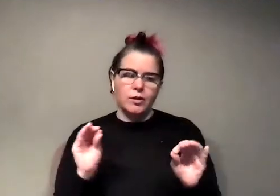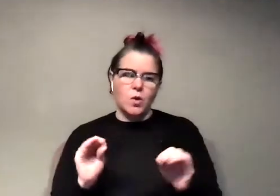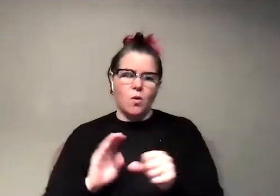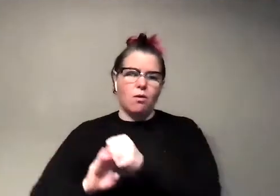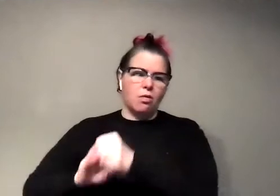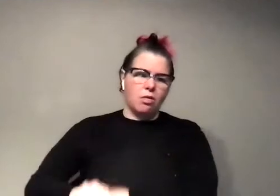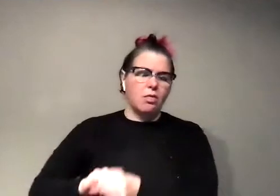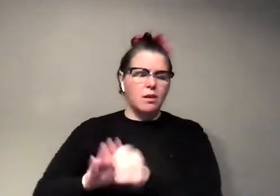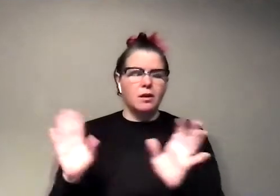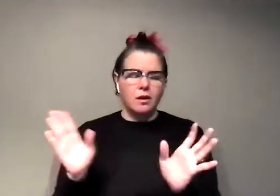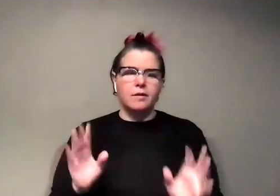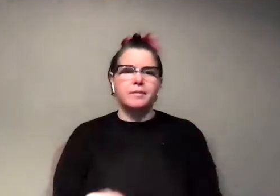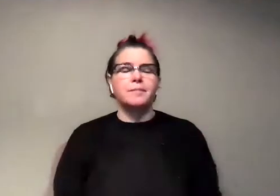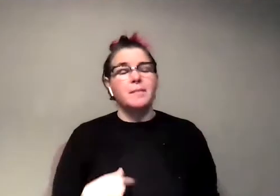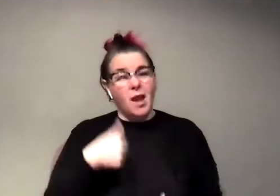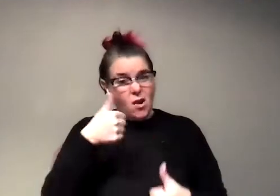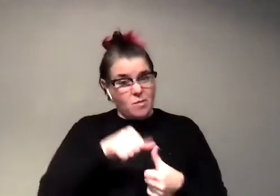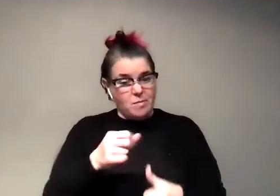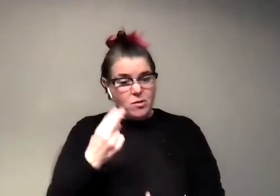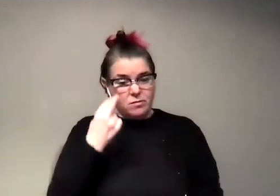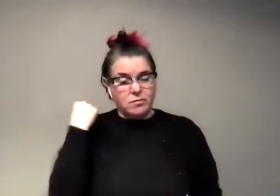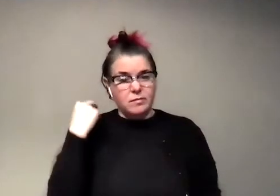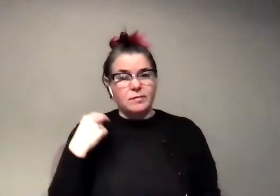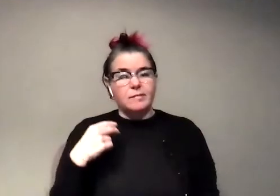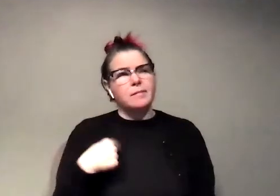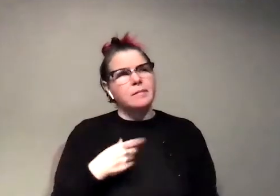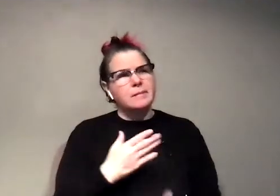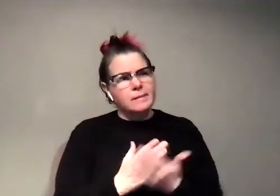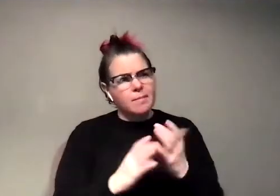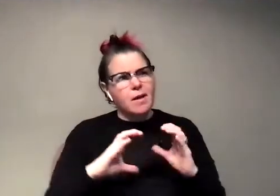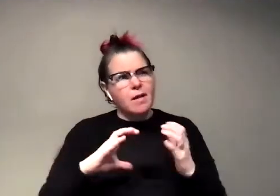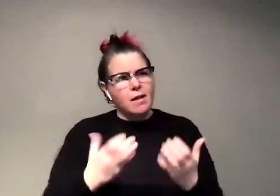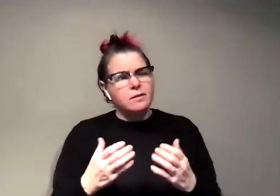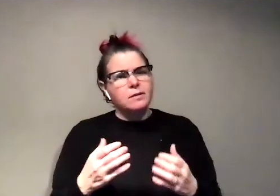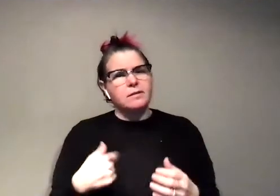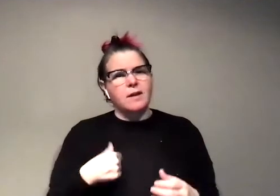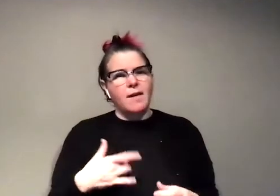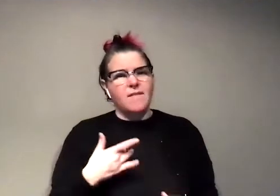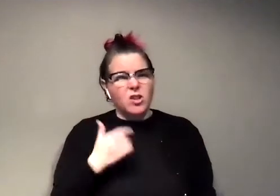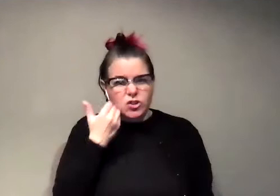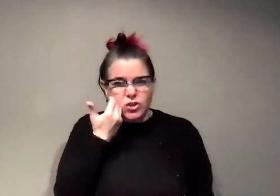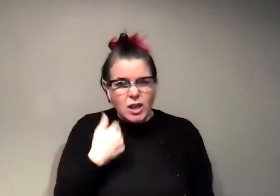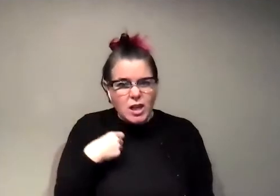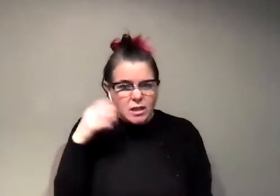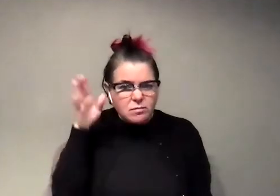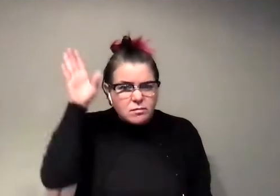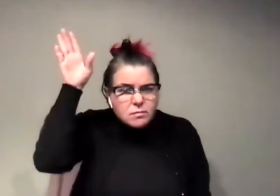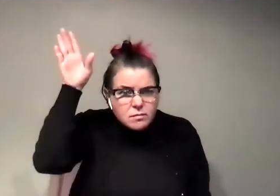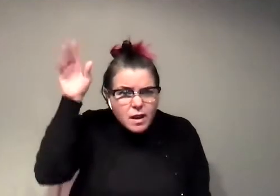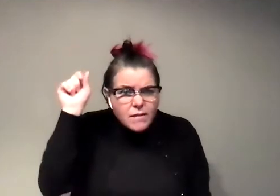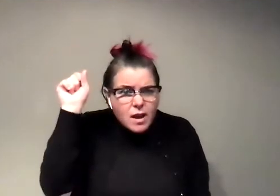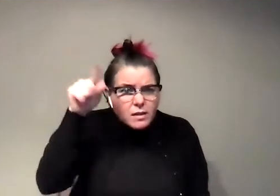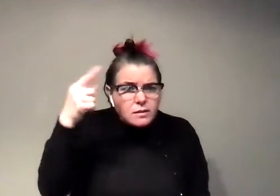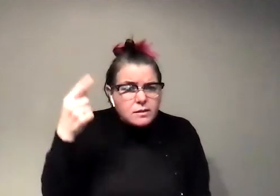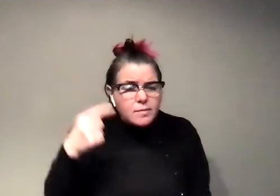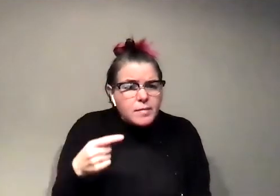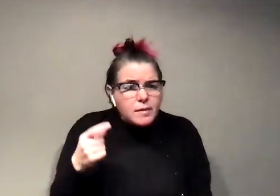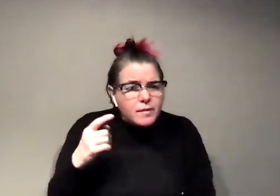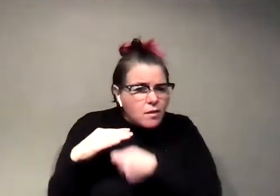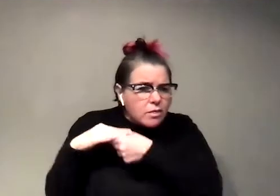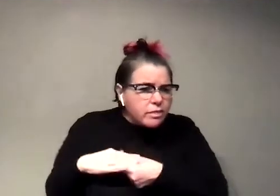about it. Because I do remember being in like some classes where I felt ashamed if I asked a question about something, and